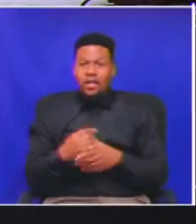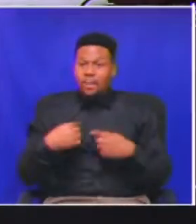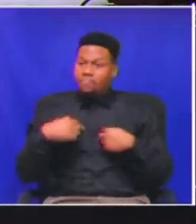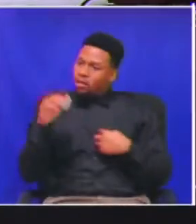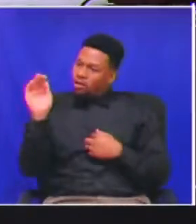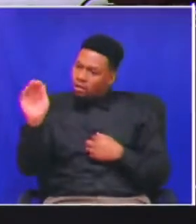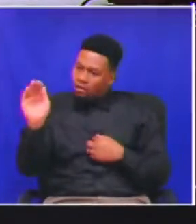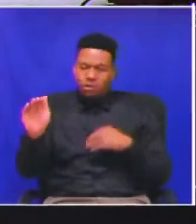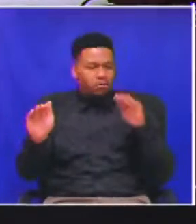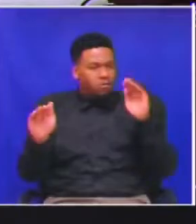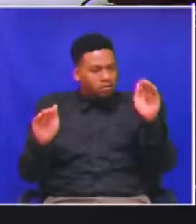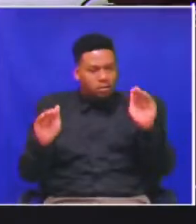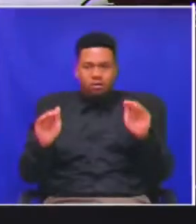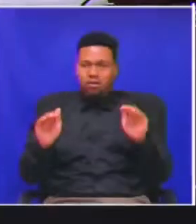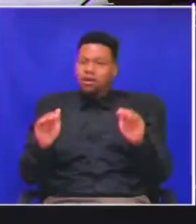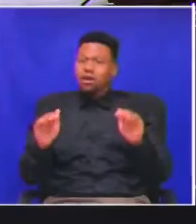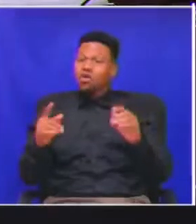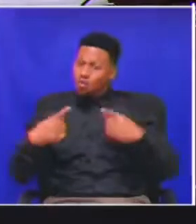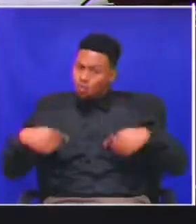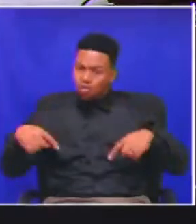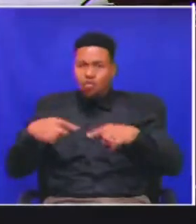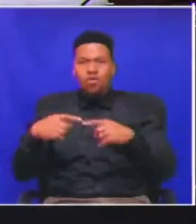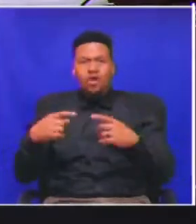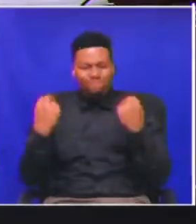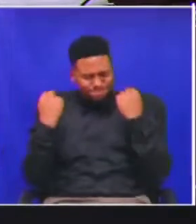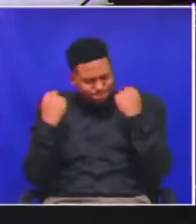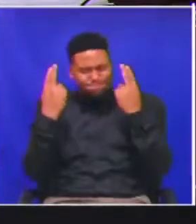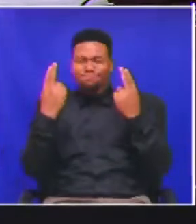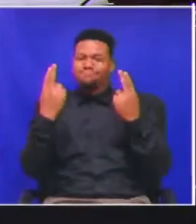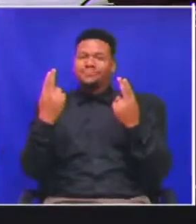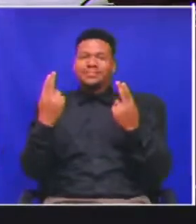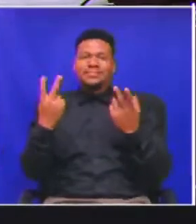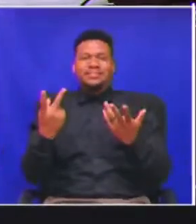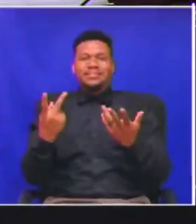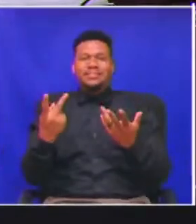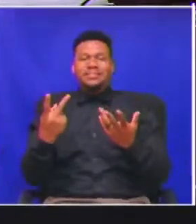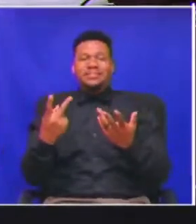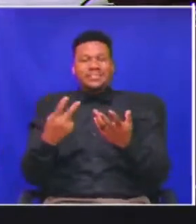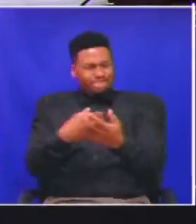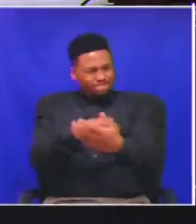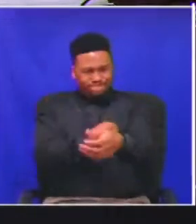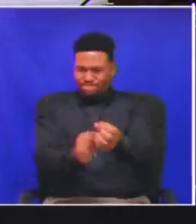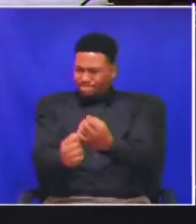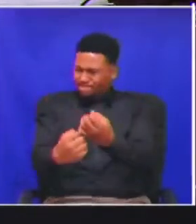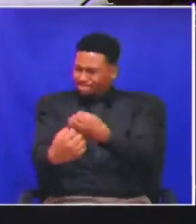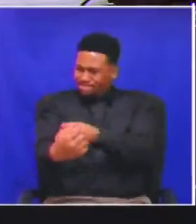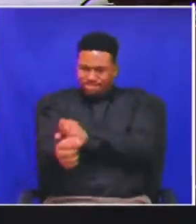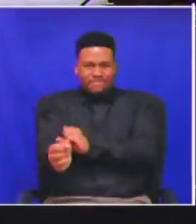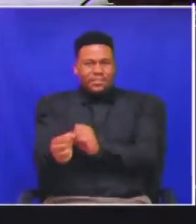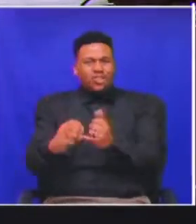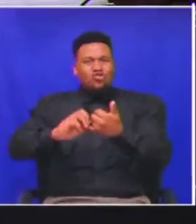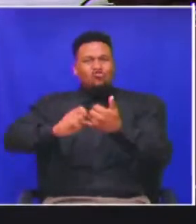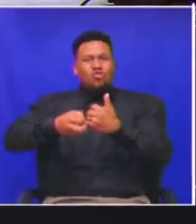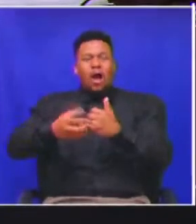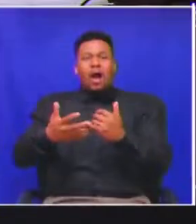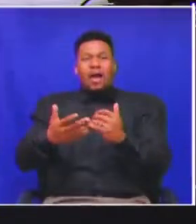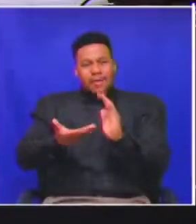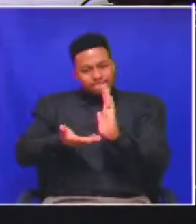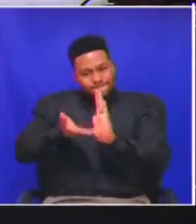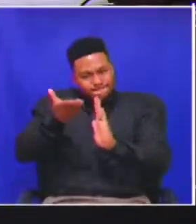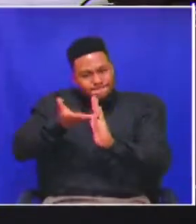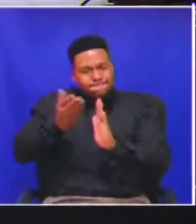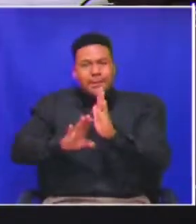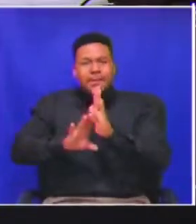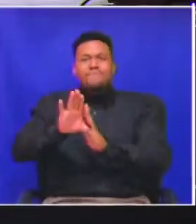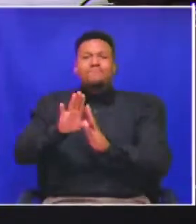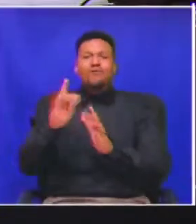to stand up and do something and help to improve our cities, our local government.